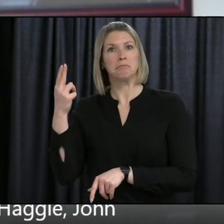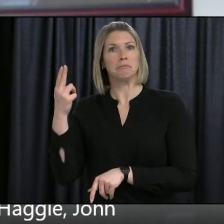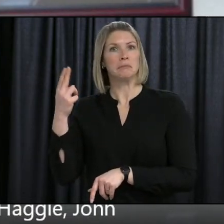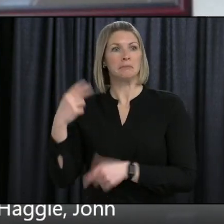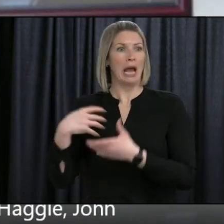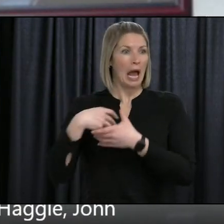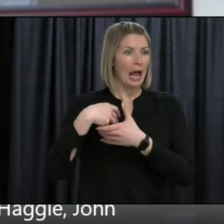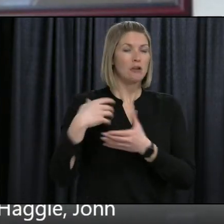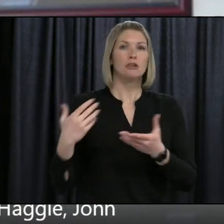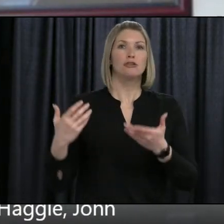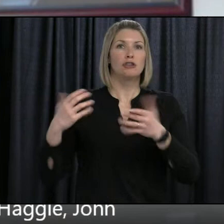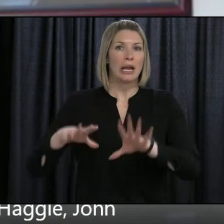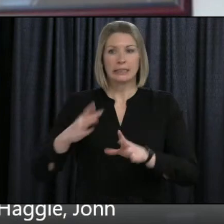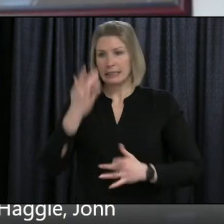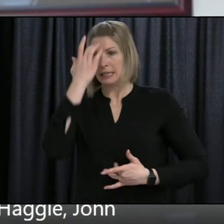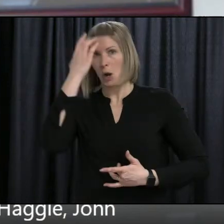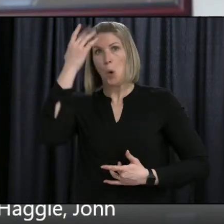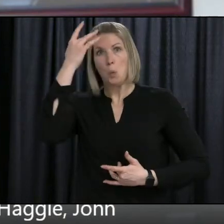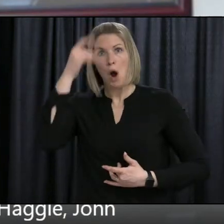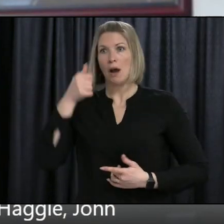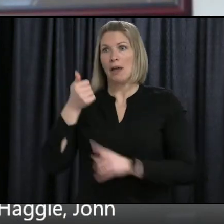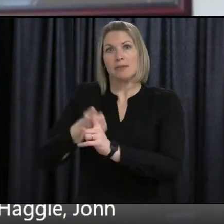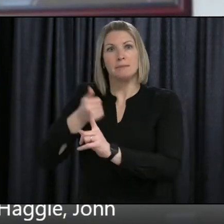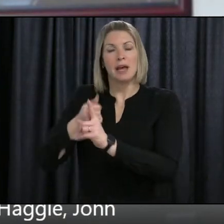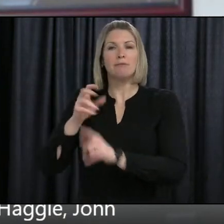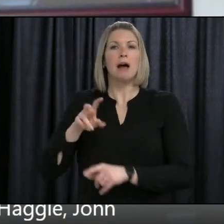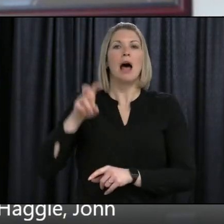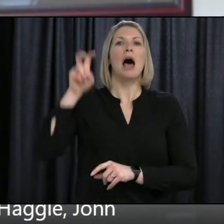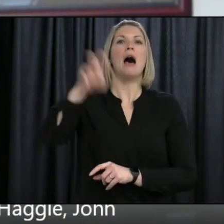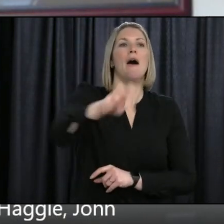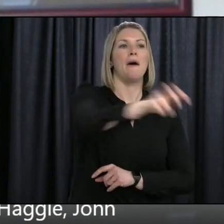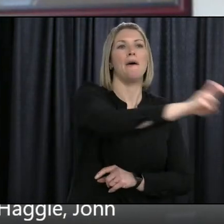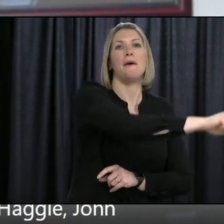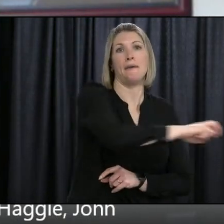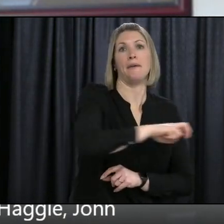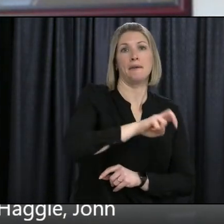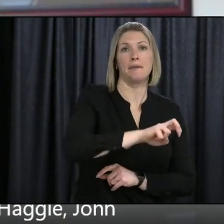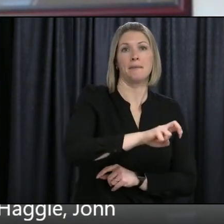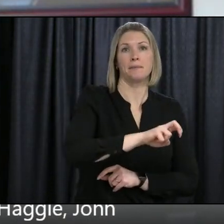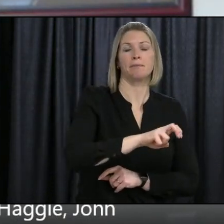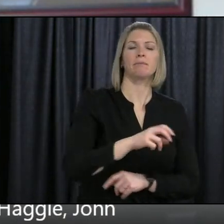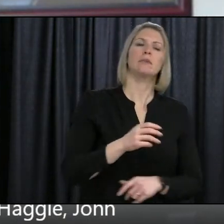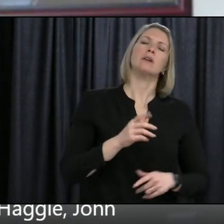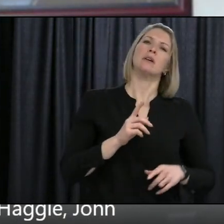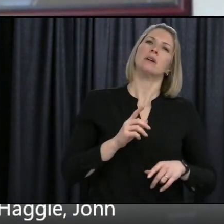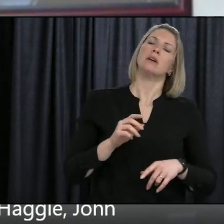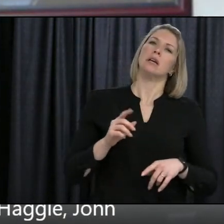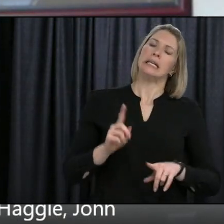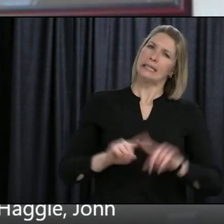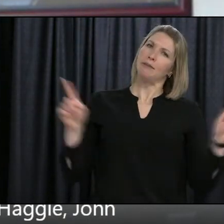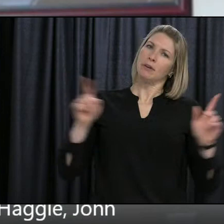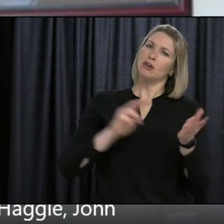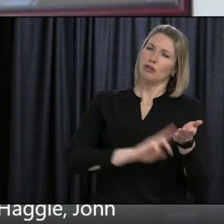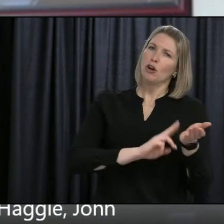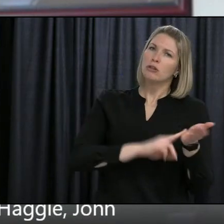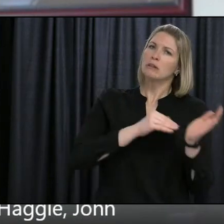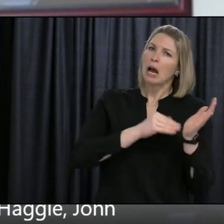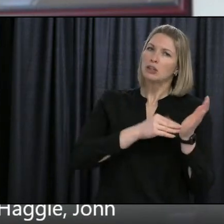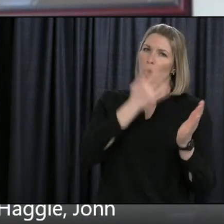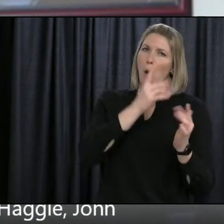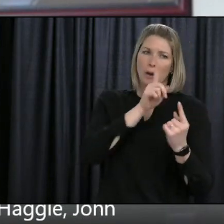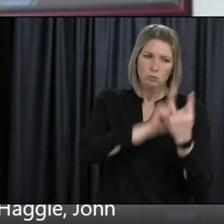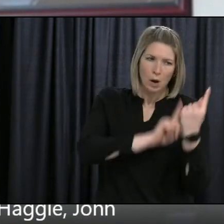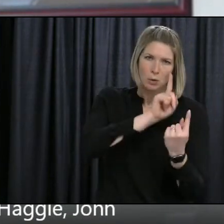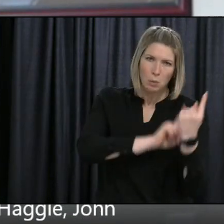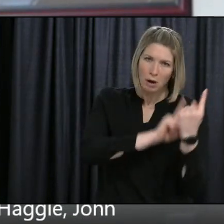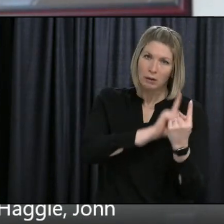a higher risk category than some of the other healthcare workers that we have. And unfortunately, because of the